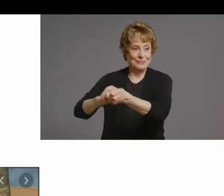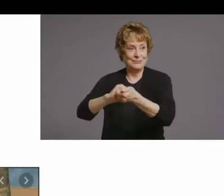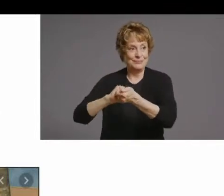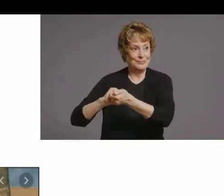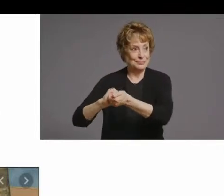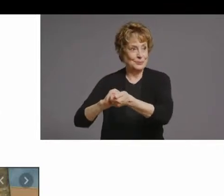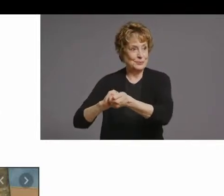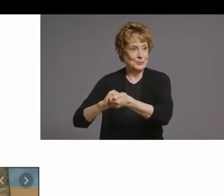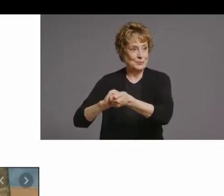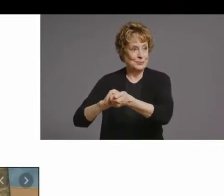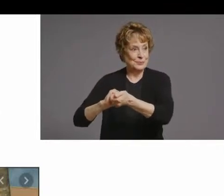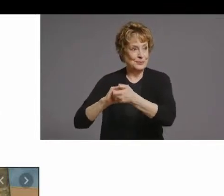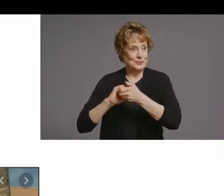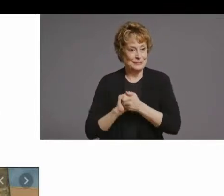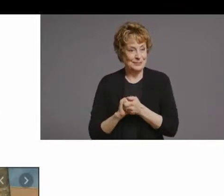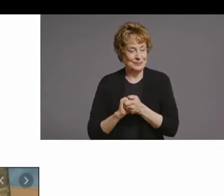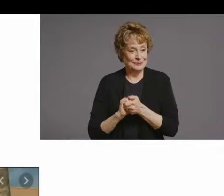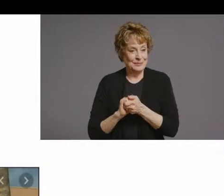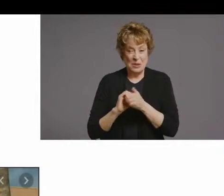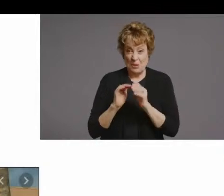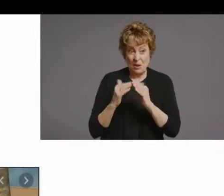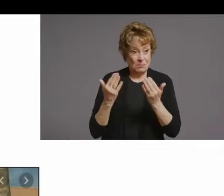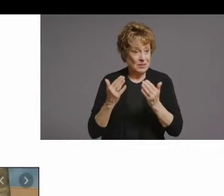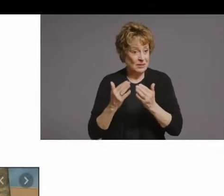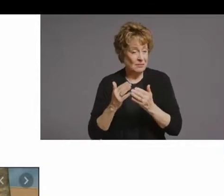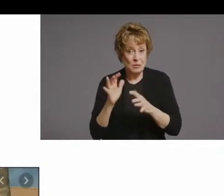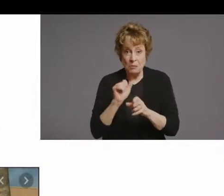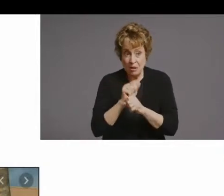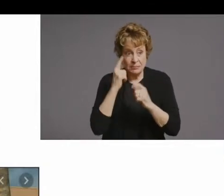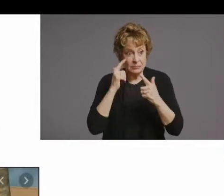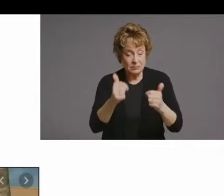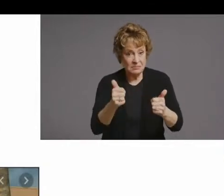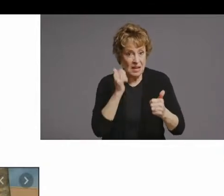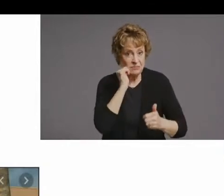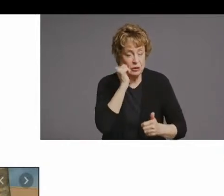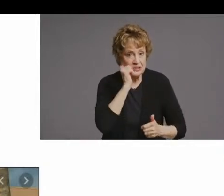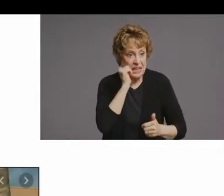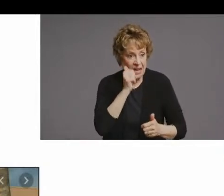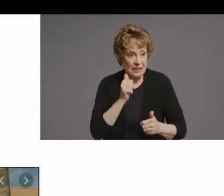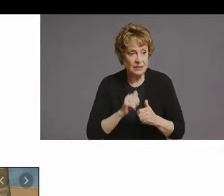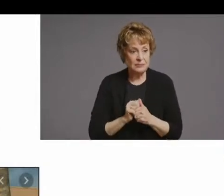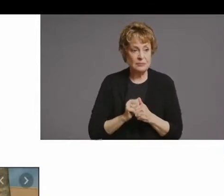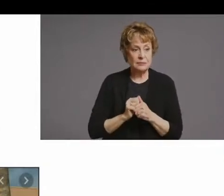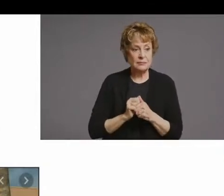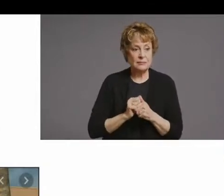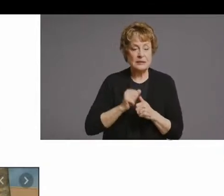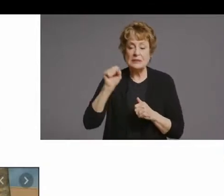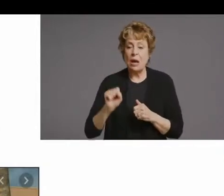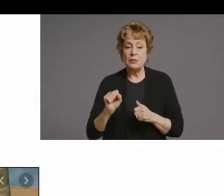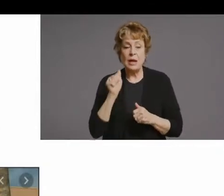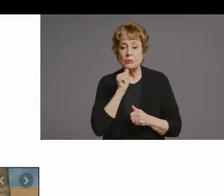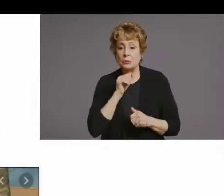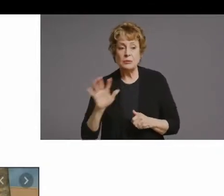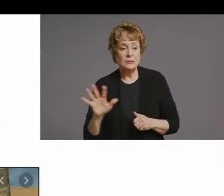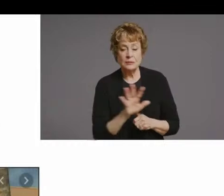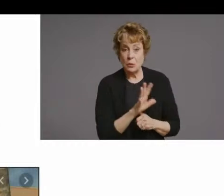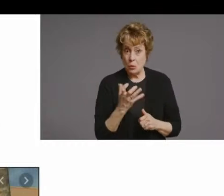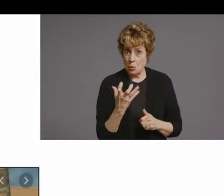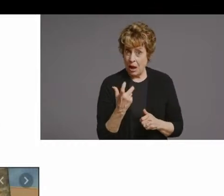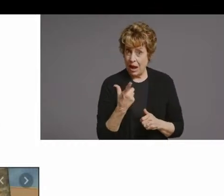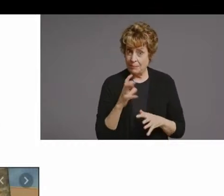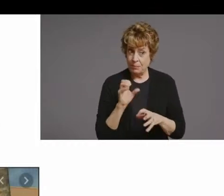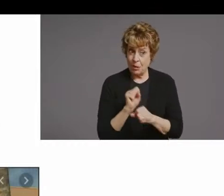appointments daily, and so if anybody is looking in the Southern Arizona region to get an appointment to get their Pfizer